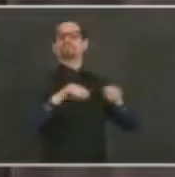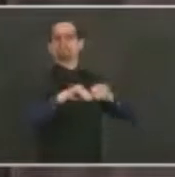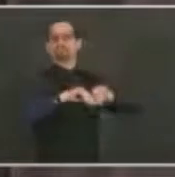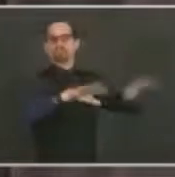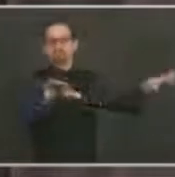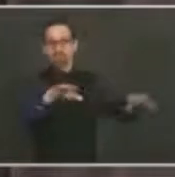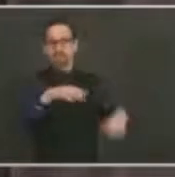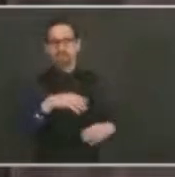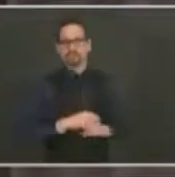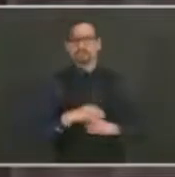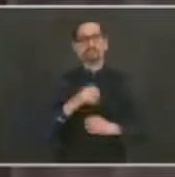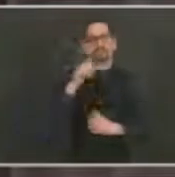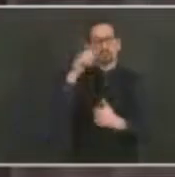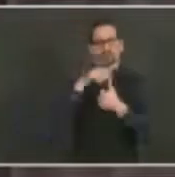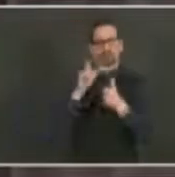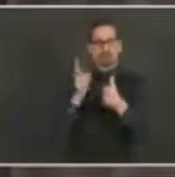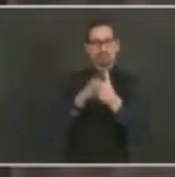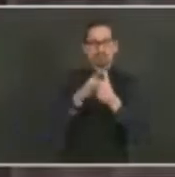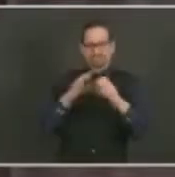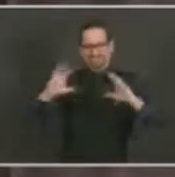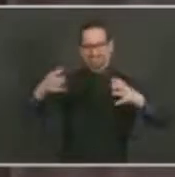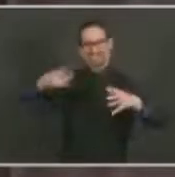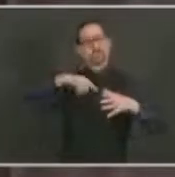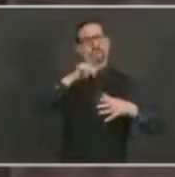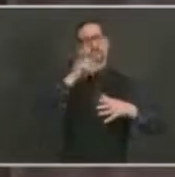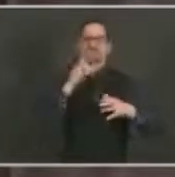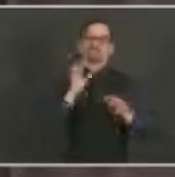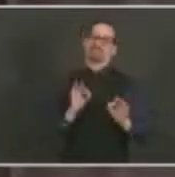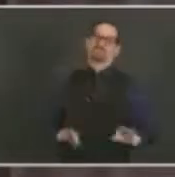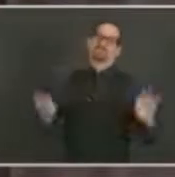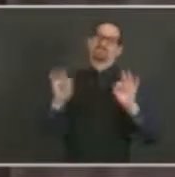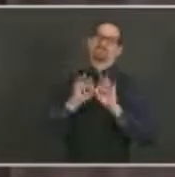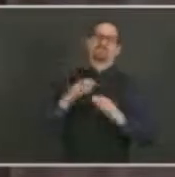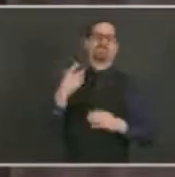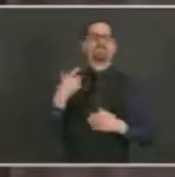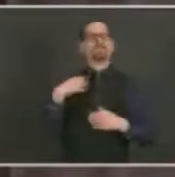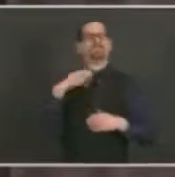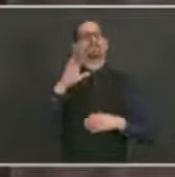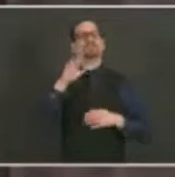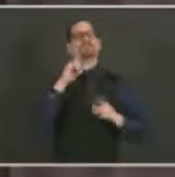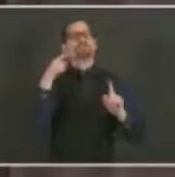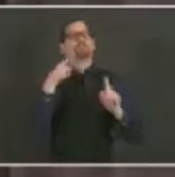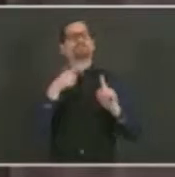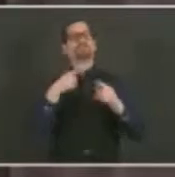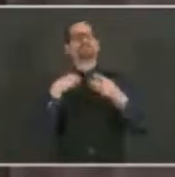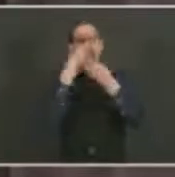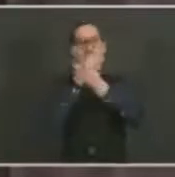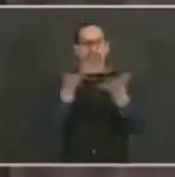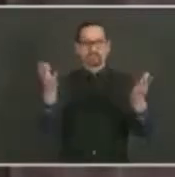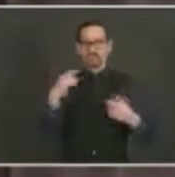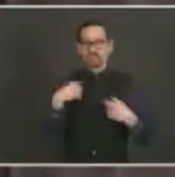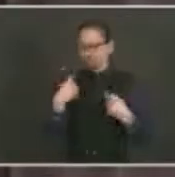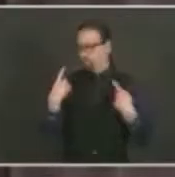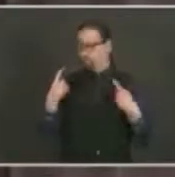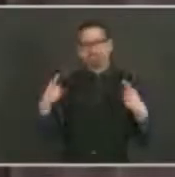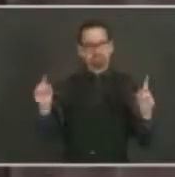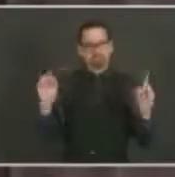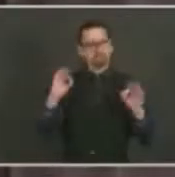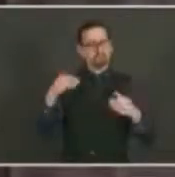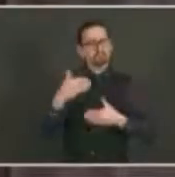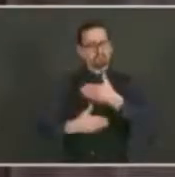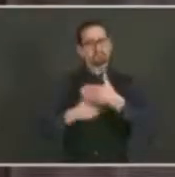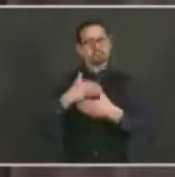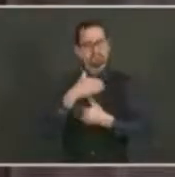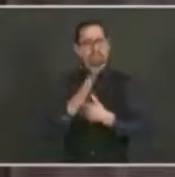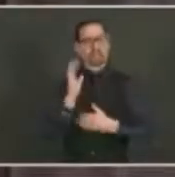The message for you is that it's working. Our early approach to vaccinating is allowing us to preserve